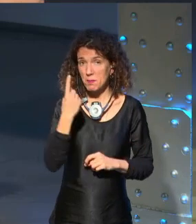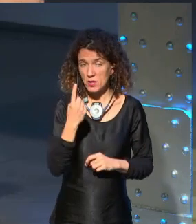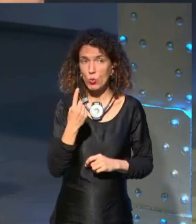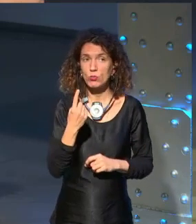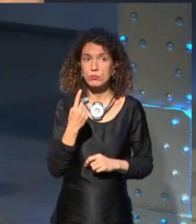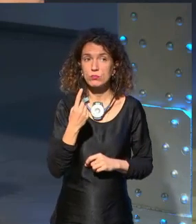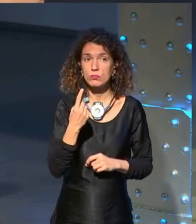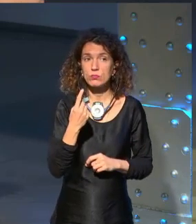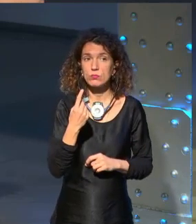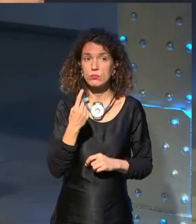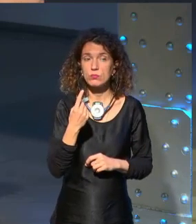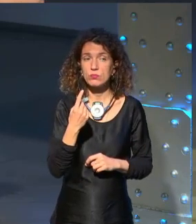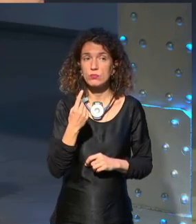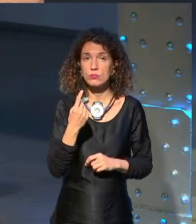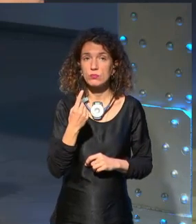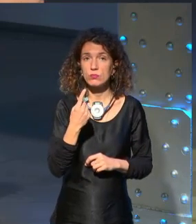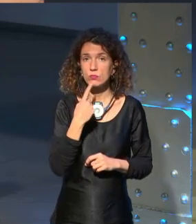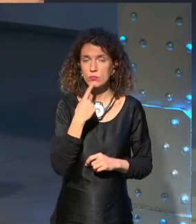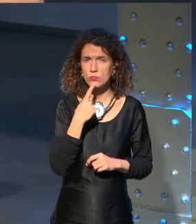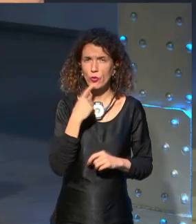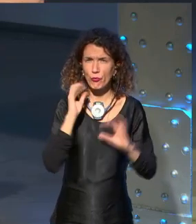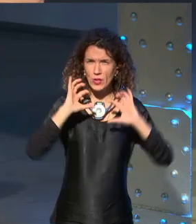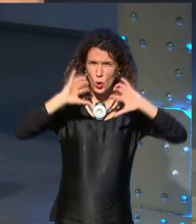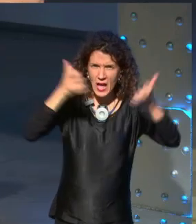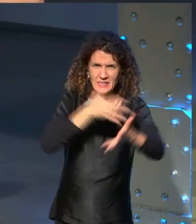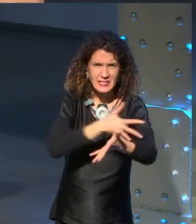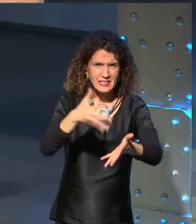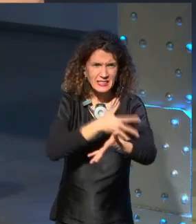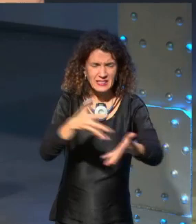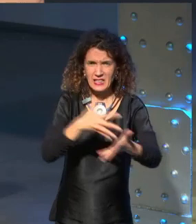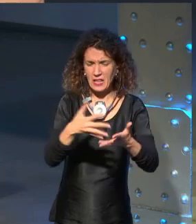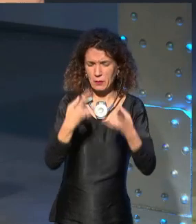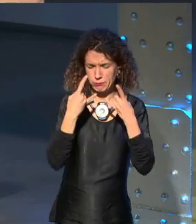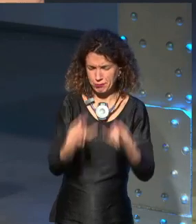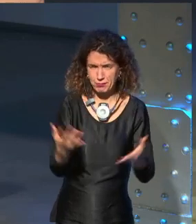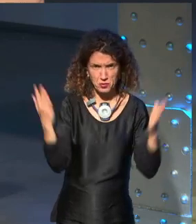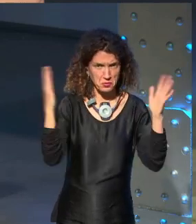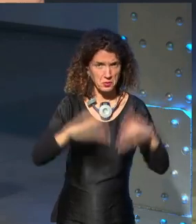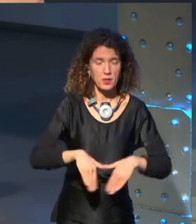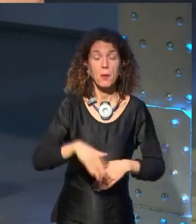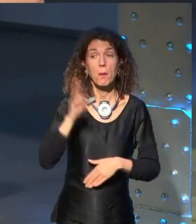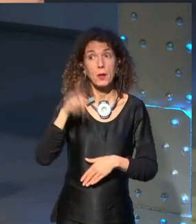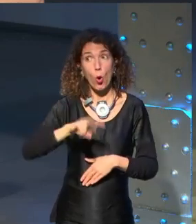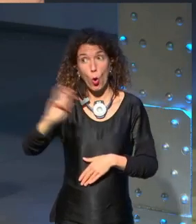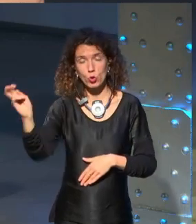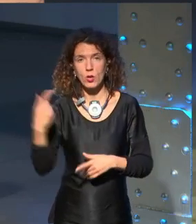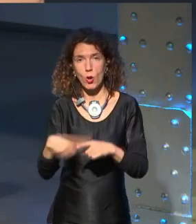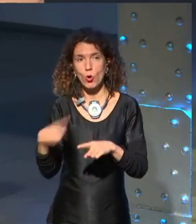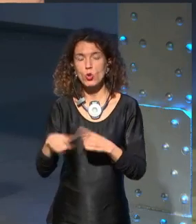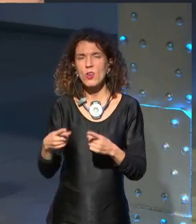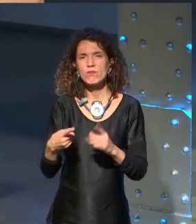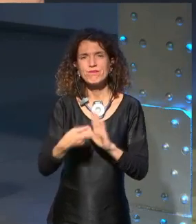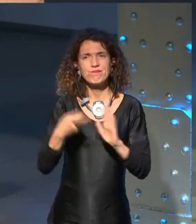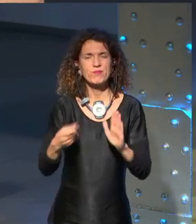constant gory violence, because I just don't want to read that. The second cut, though, which eliminates an awful lot of